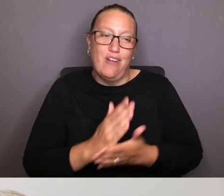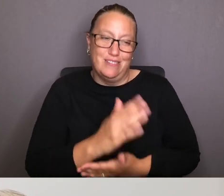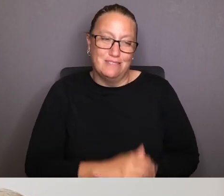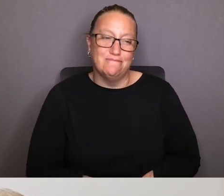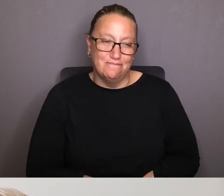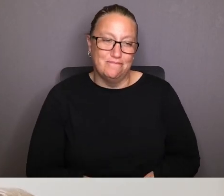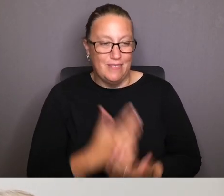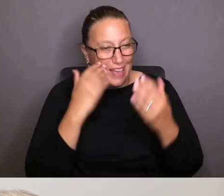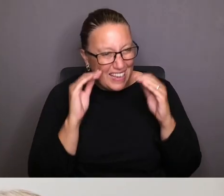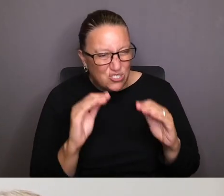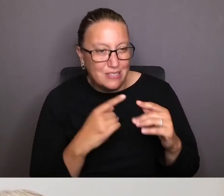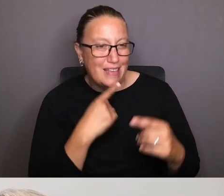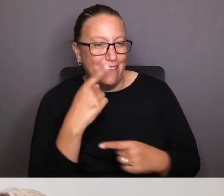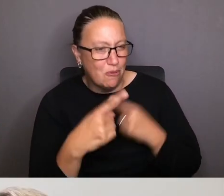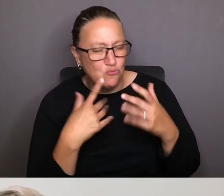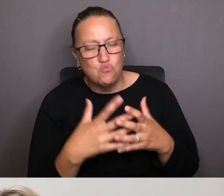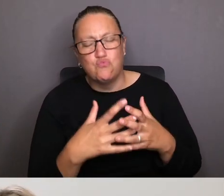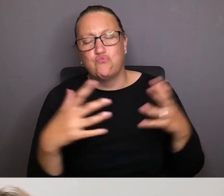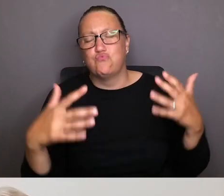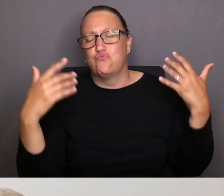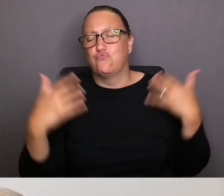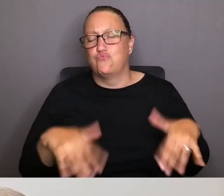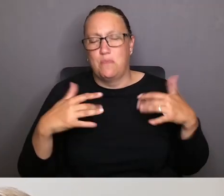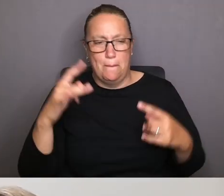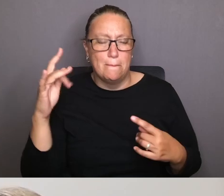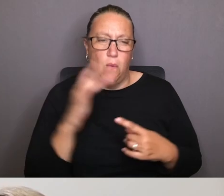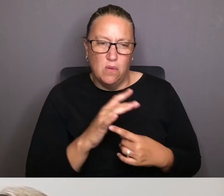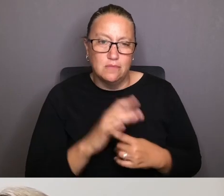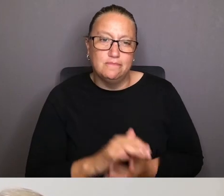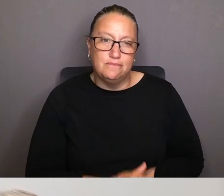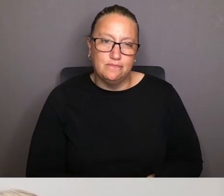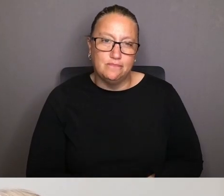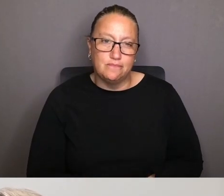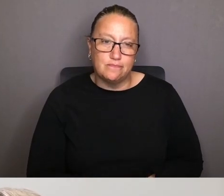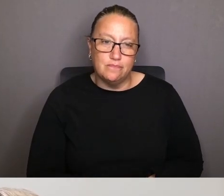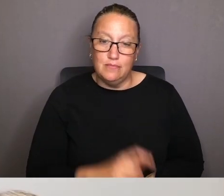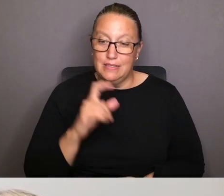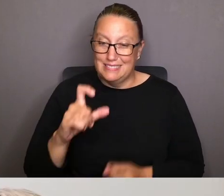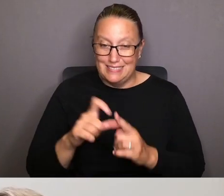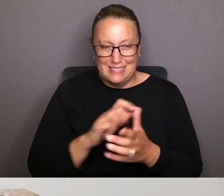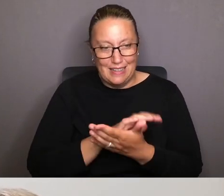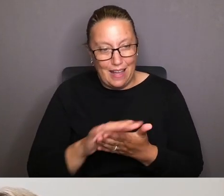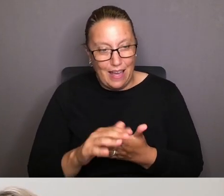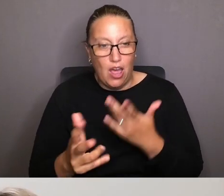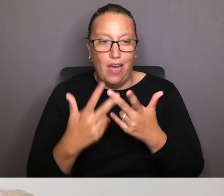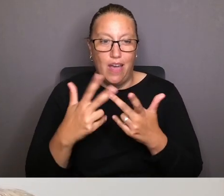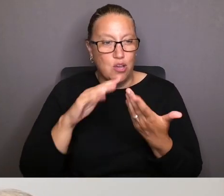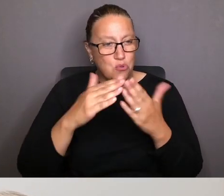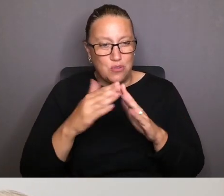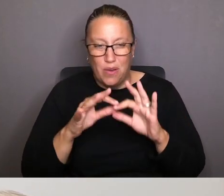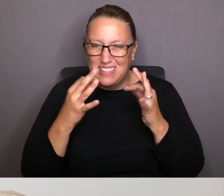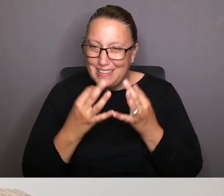to have knowledge and people can handle it. So, you know, when we talk about human rights, sexual health and reproductive rights